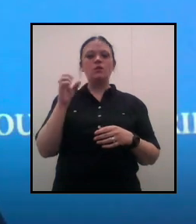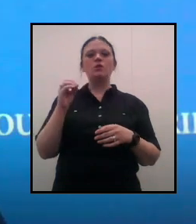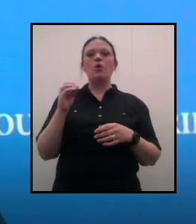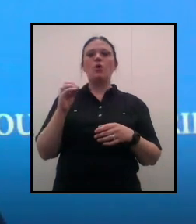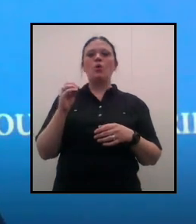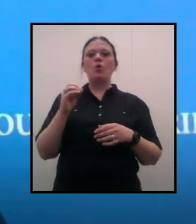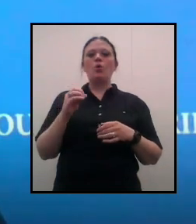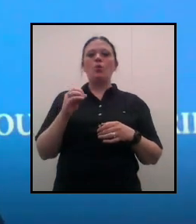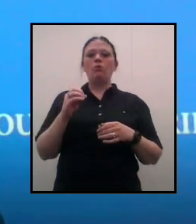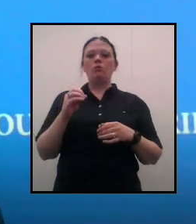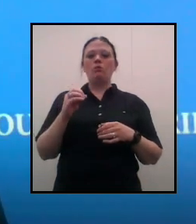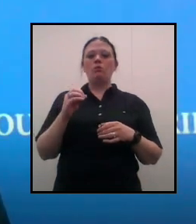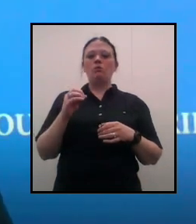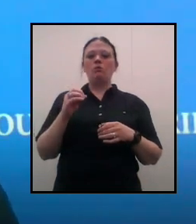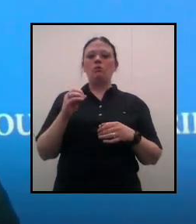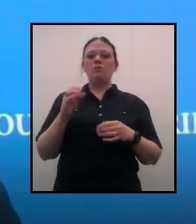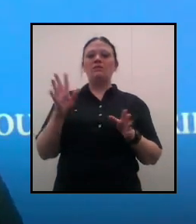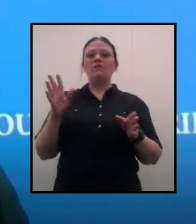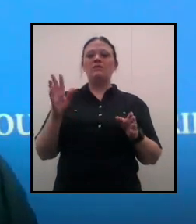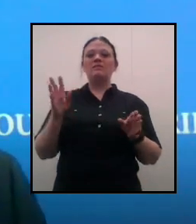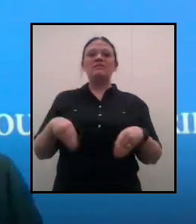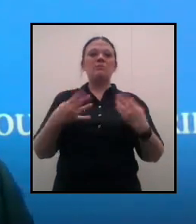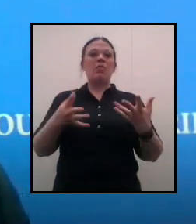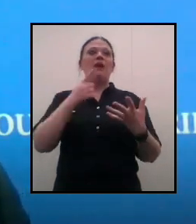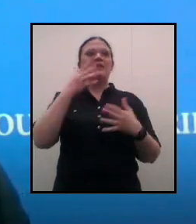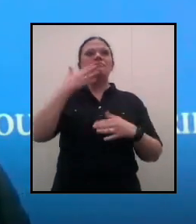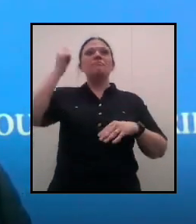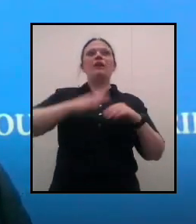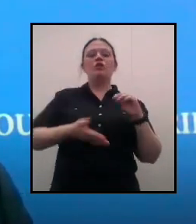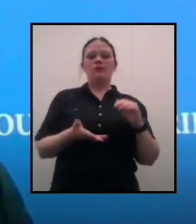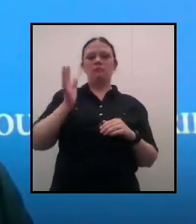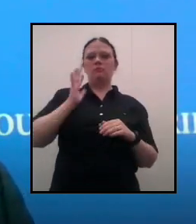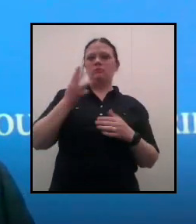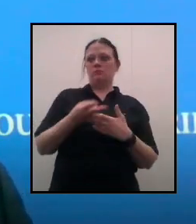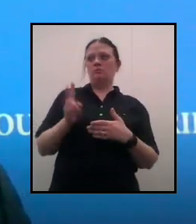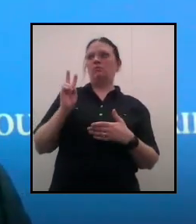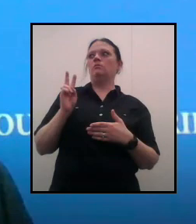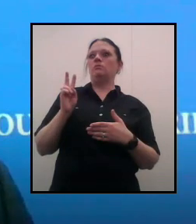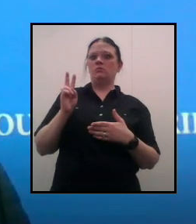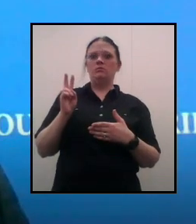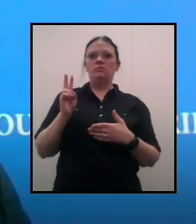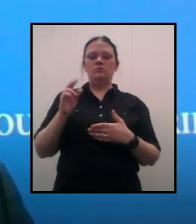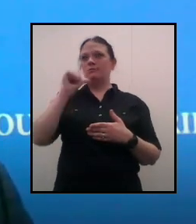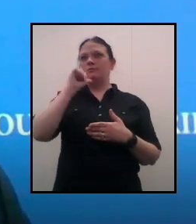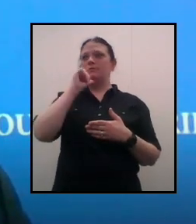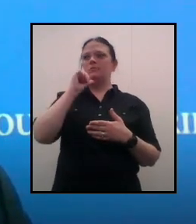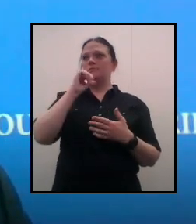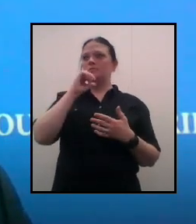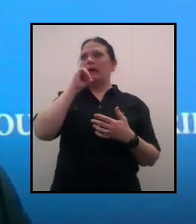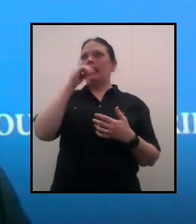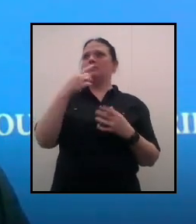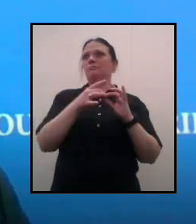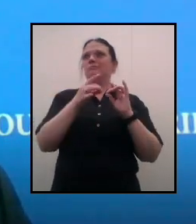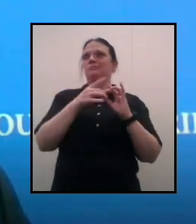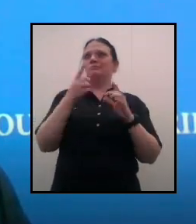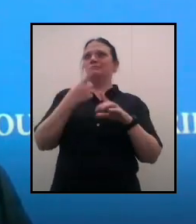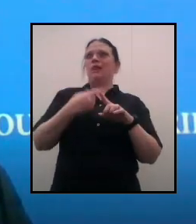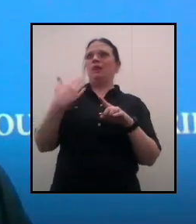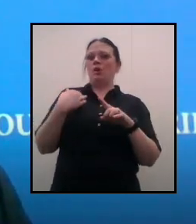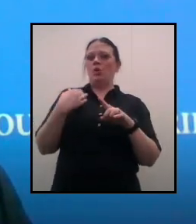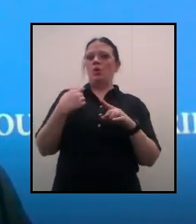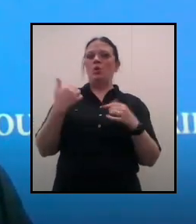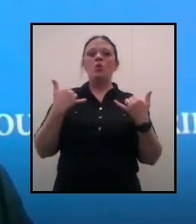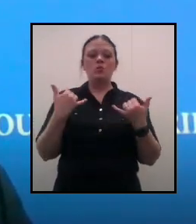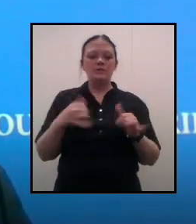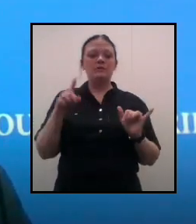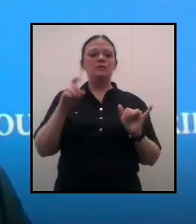the supply chain is much better than it was 2 weeks ago, nevertheless a month. We still are working on the